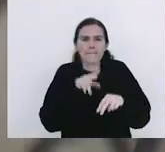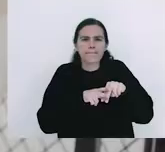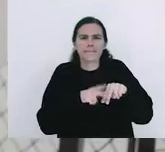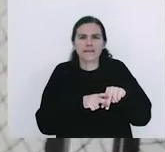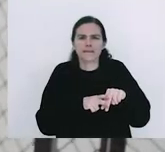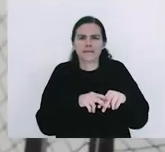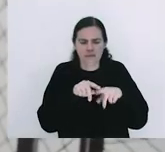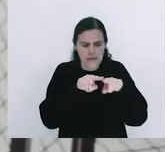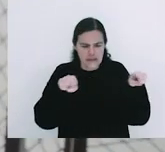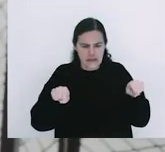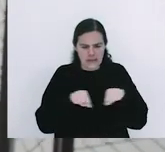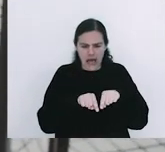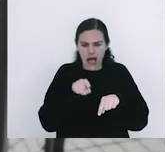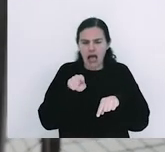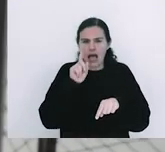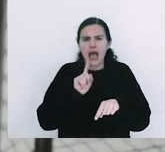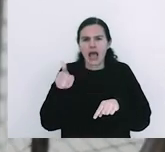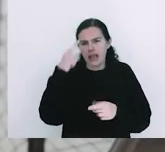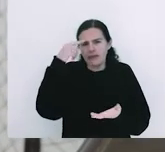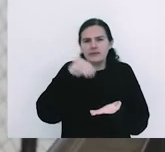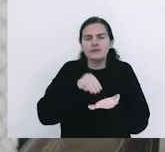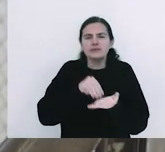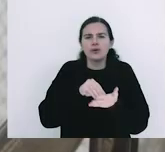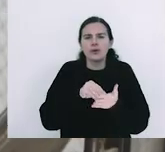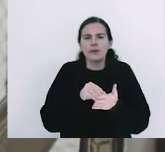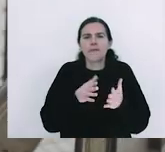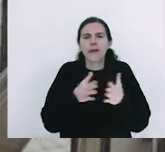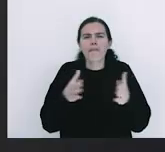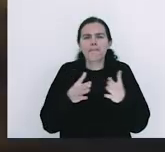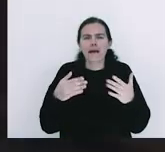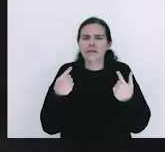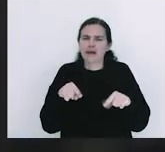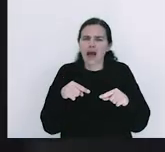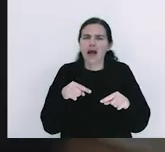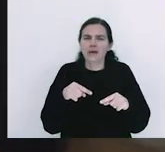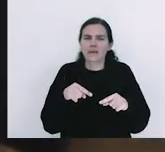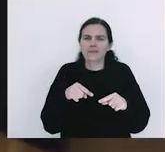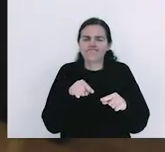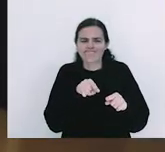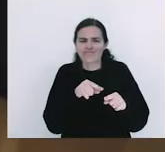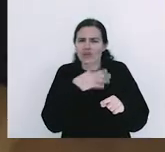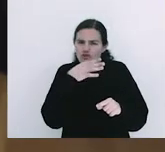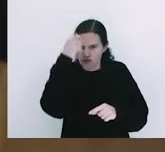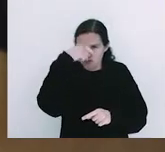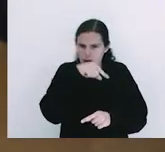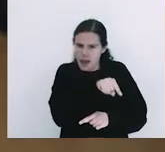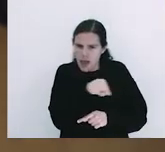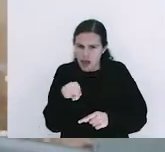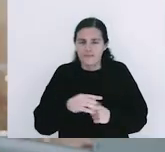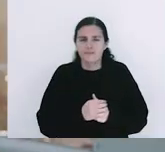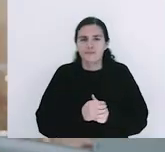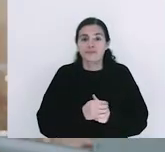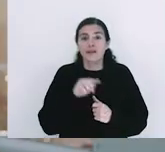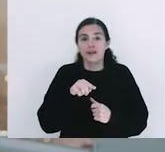cell, rooms that she invents, and most of all of them carry in themselves a narrative. If